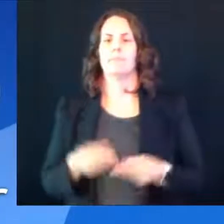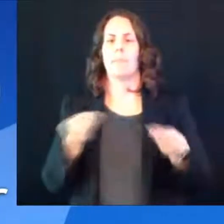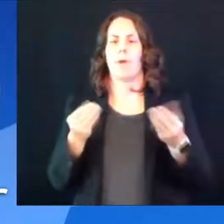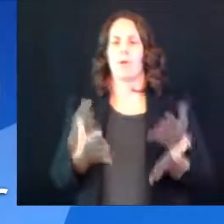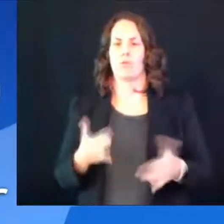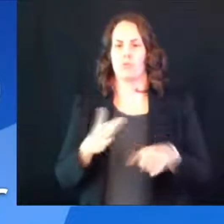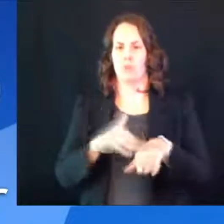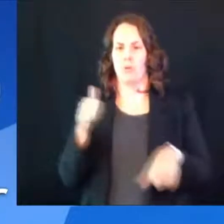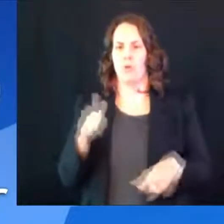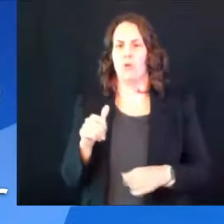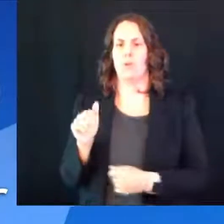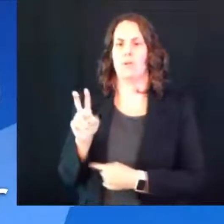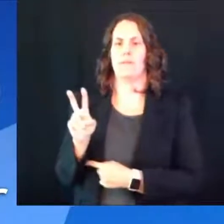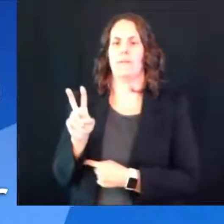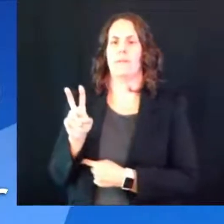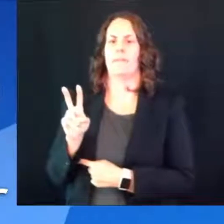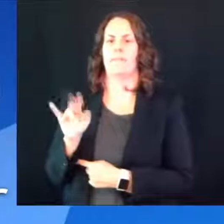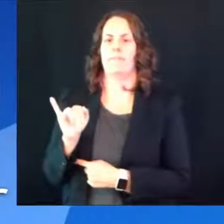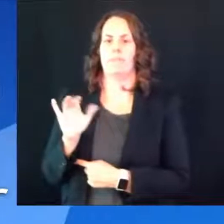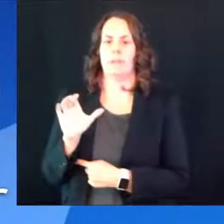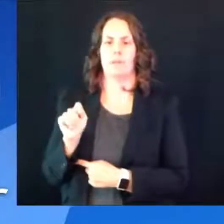Milwaukee. Victor?